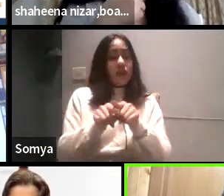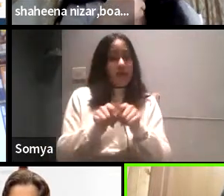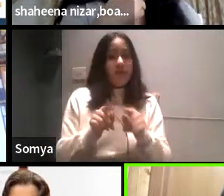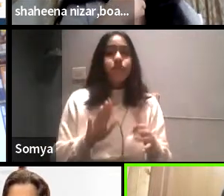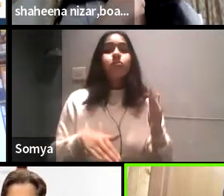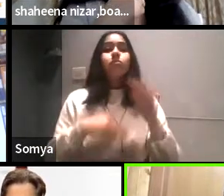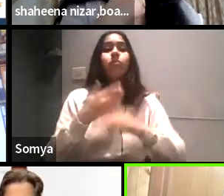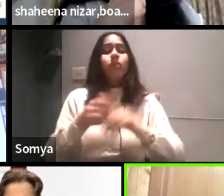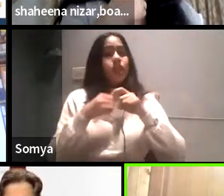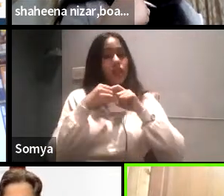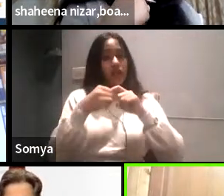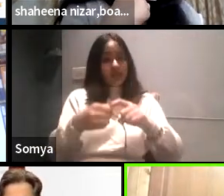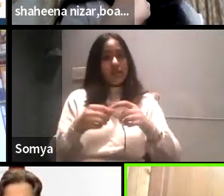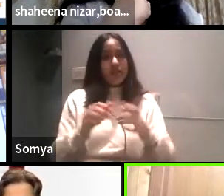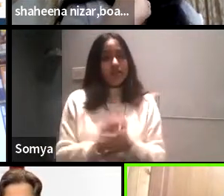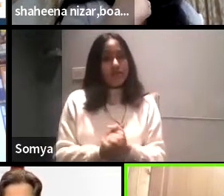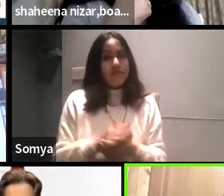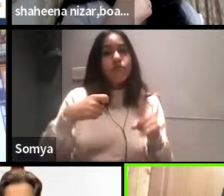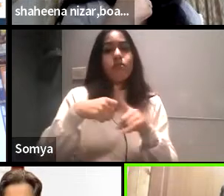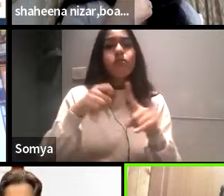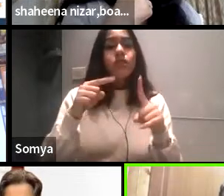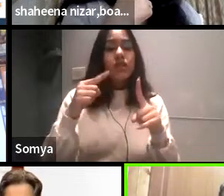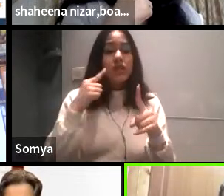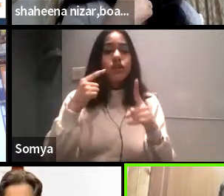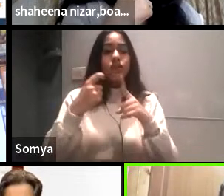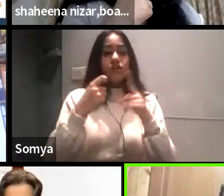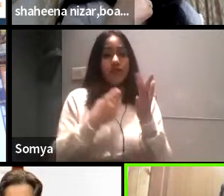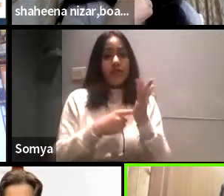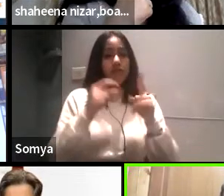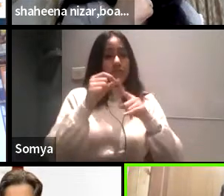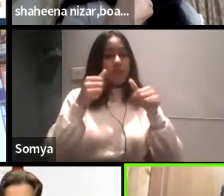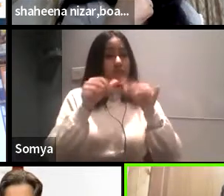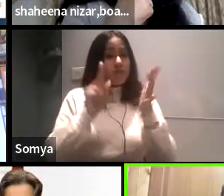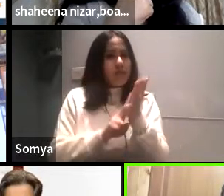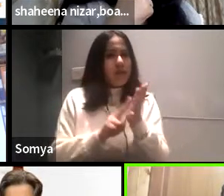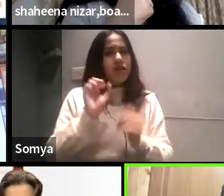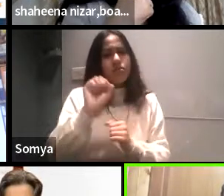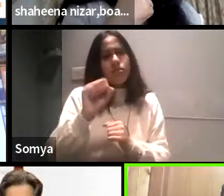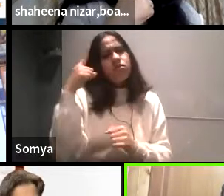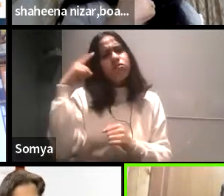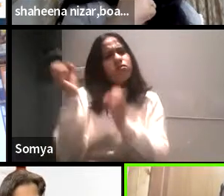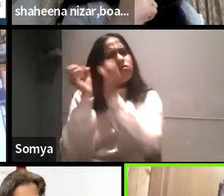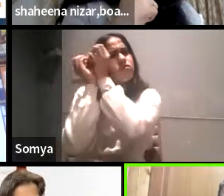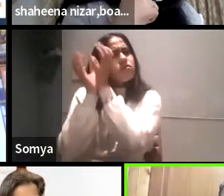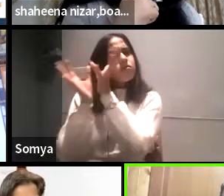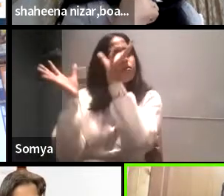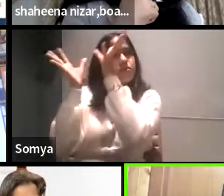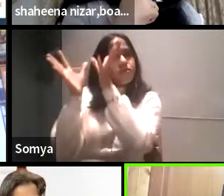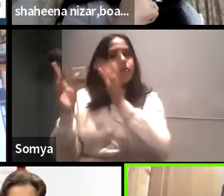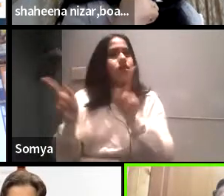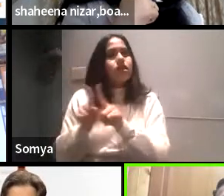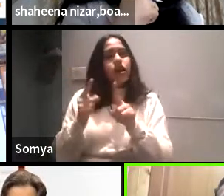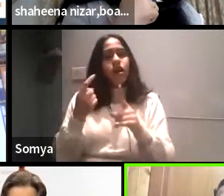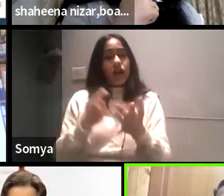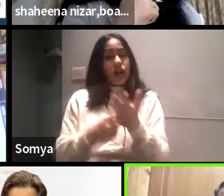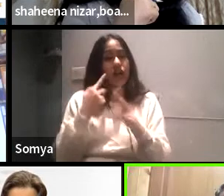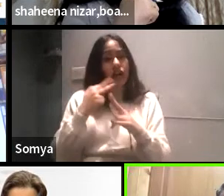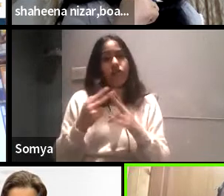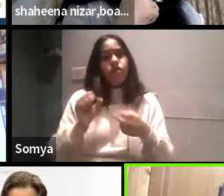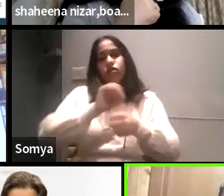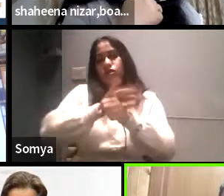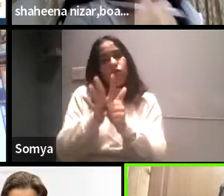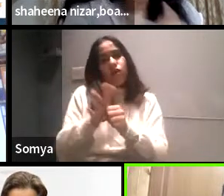Next question is to Kripan. Kripan, your thoughts. What went right with COVID? What